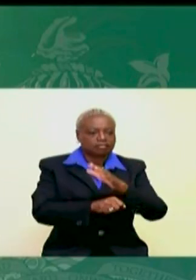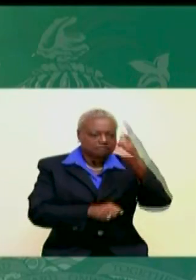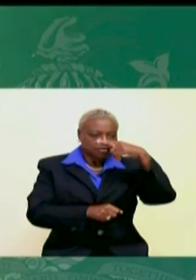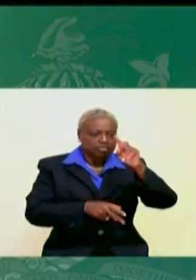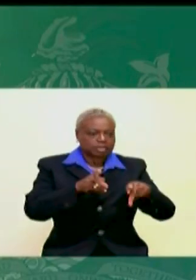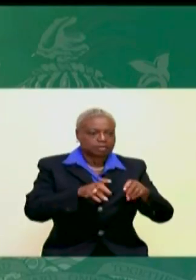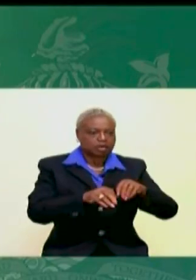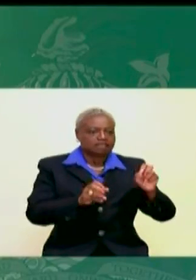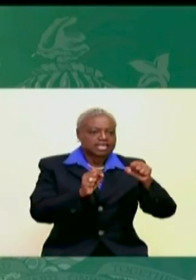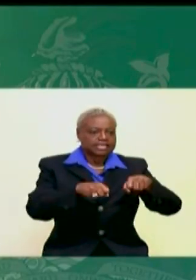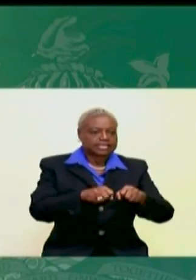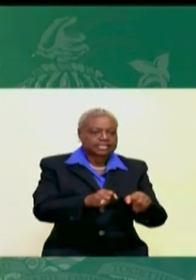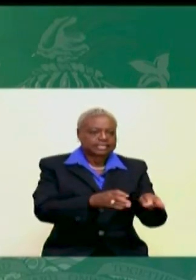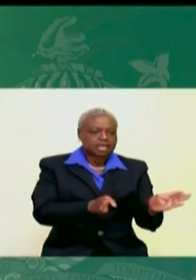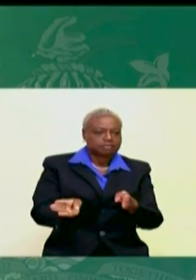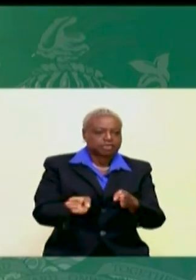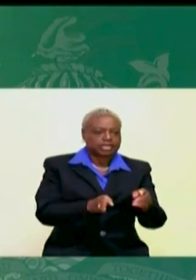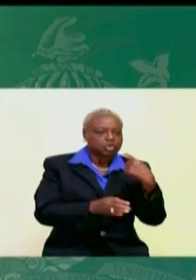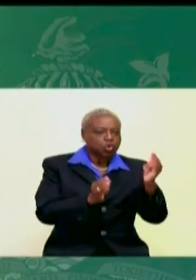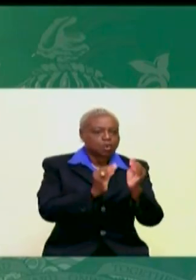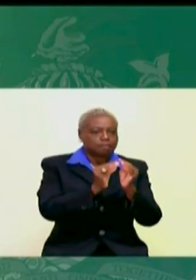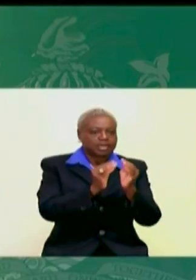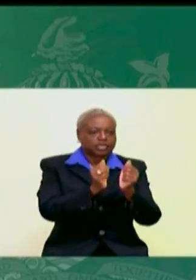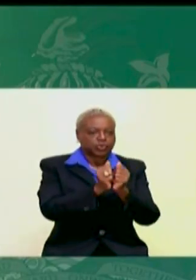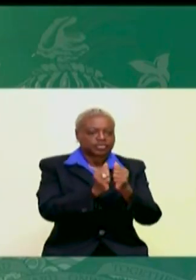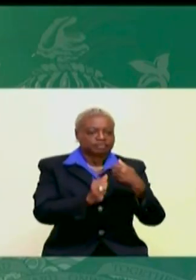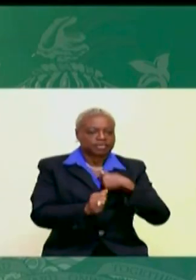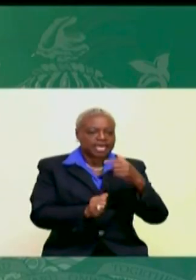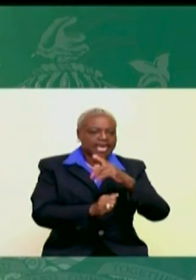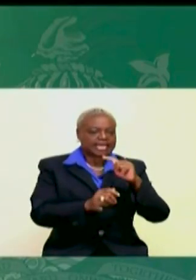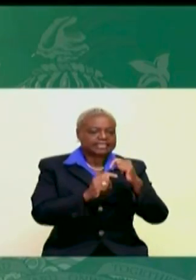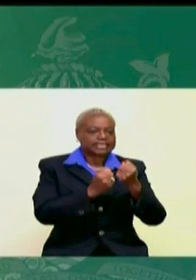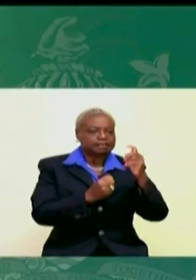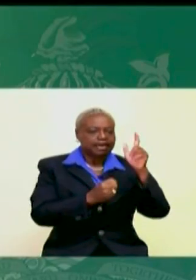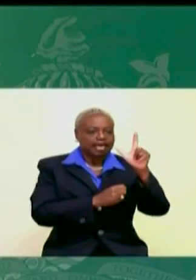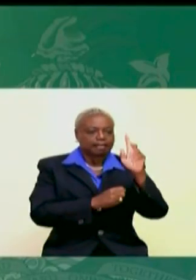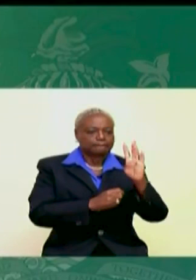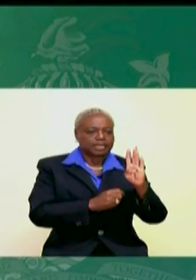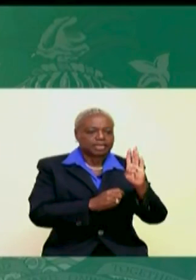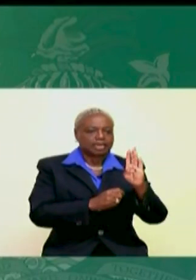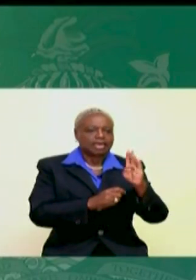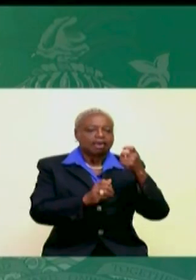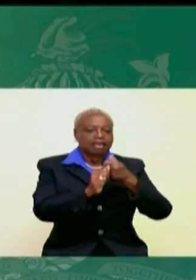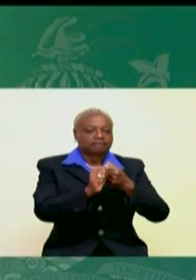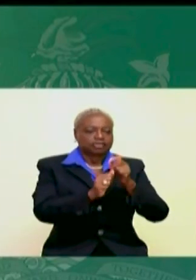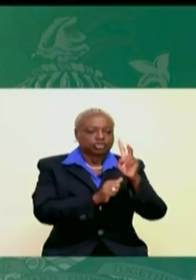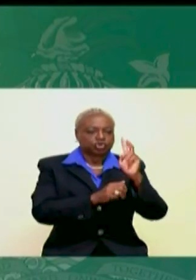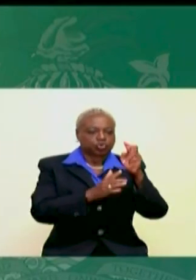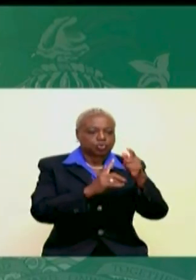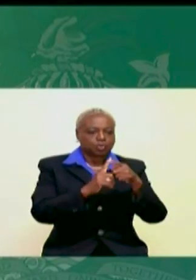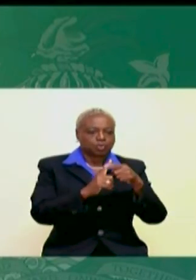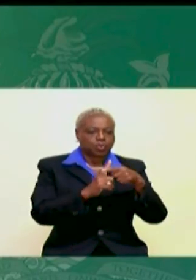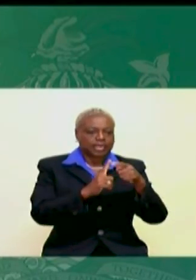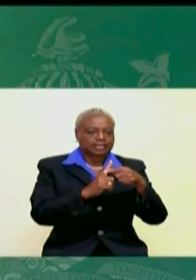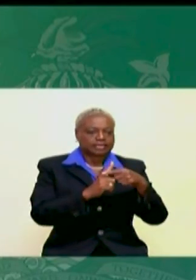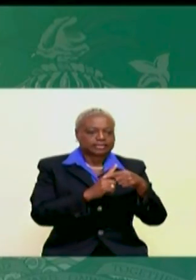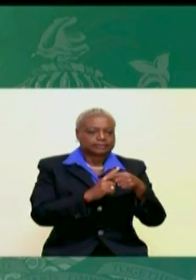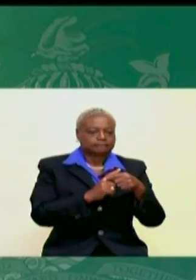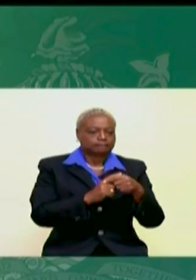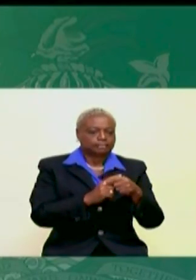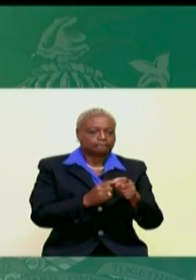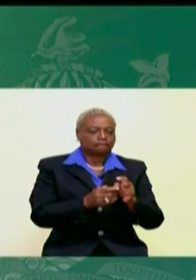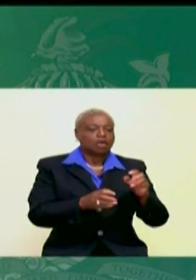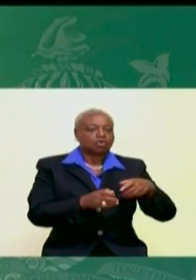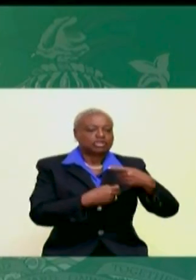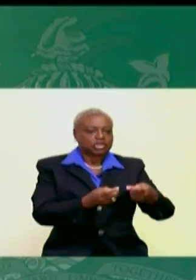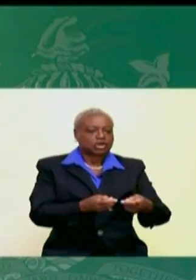Seabreeze who meet with me and Team LB on a bi-monthly basis, reach out via phone or